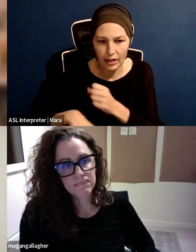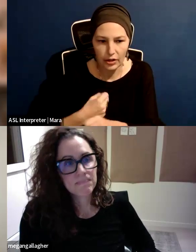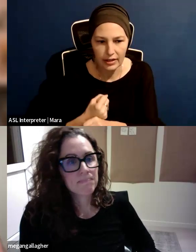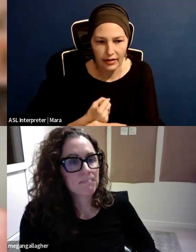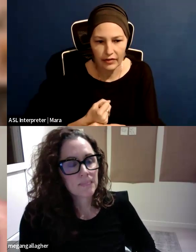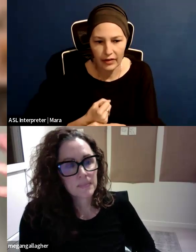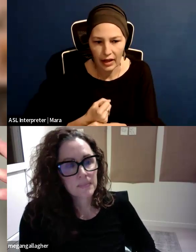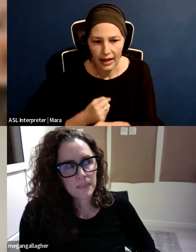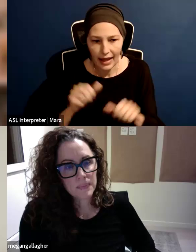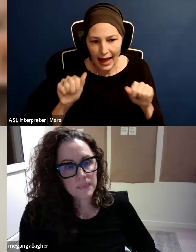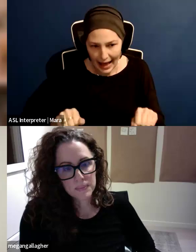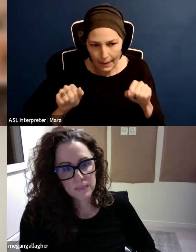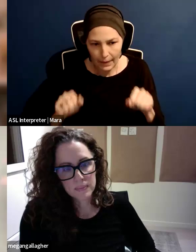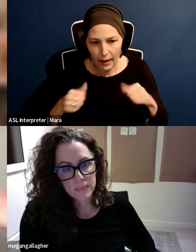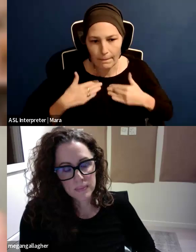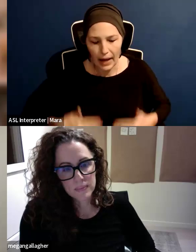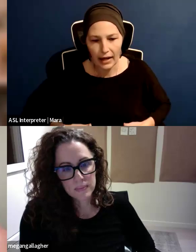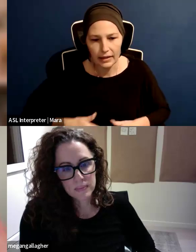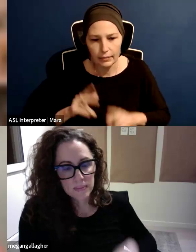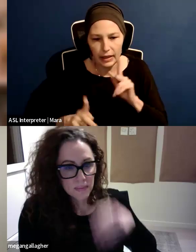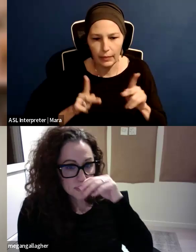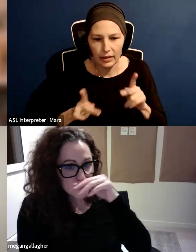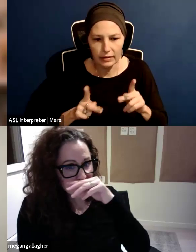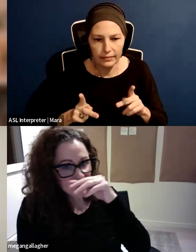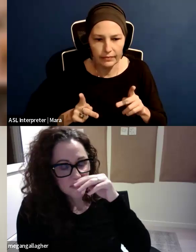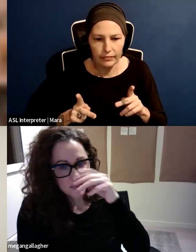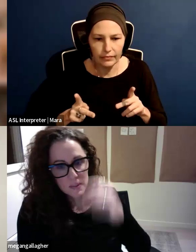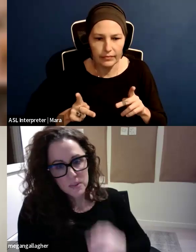characters in often like Oscar bait narratives where it is that